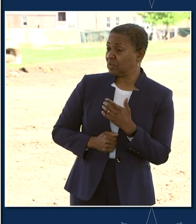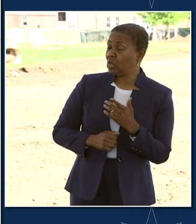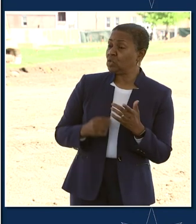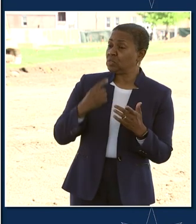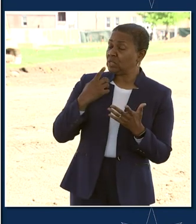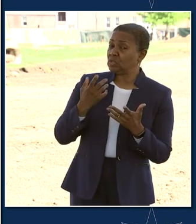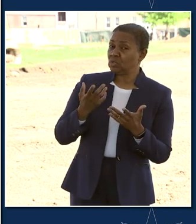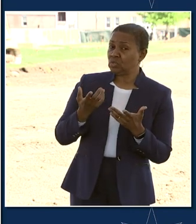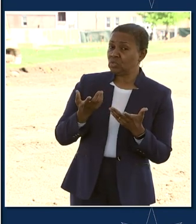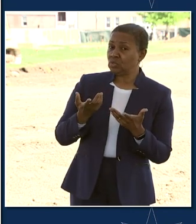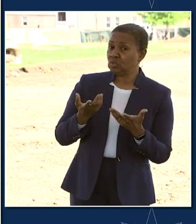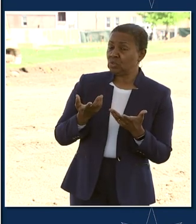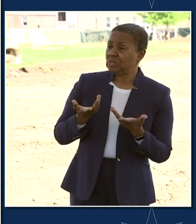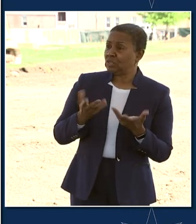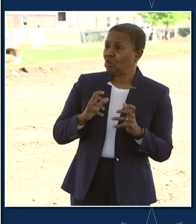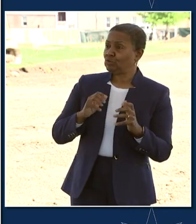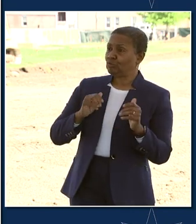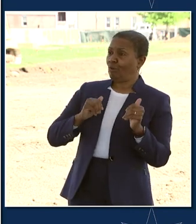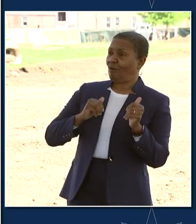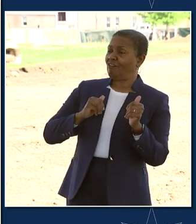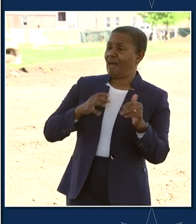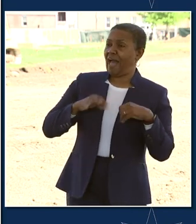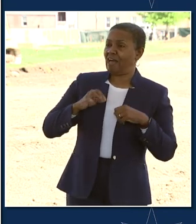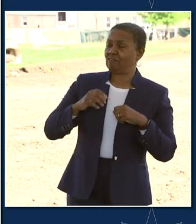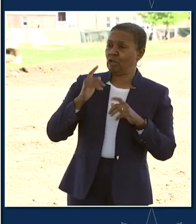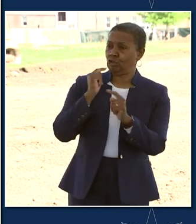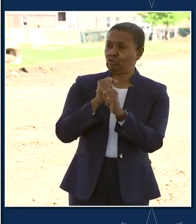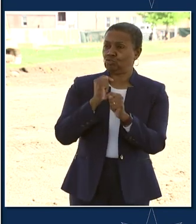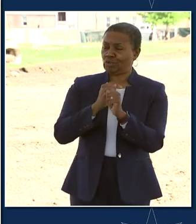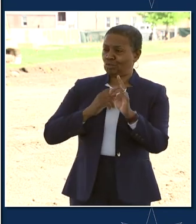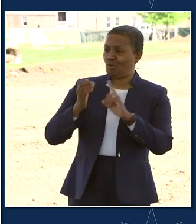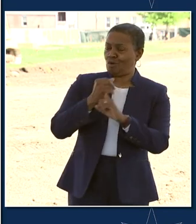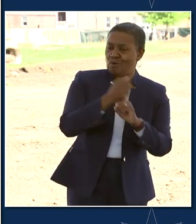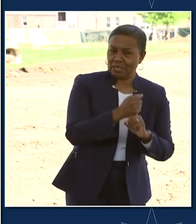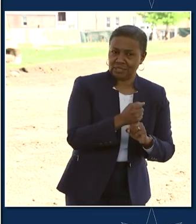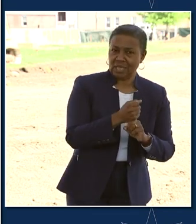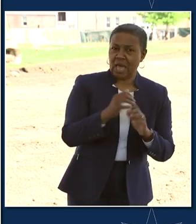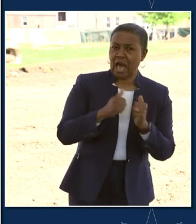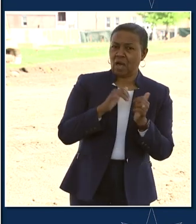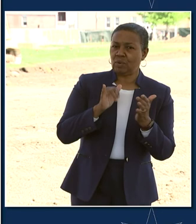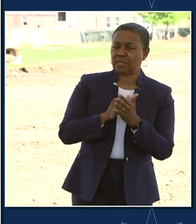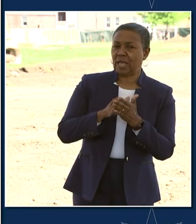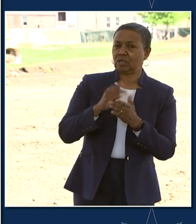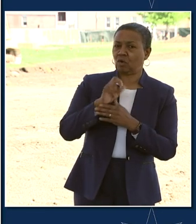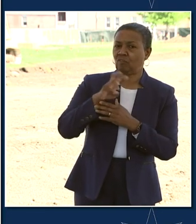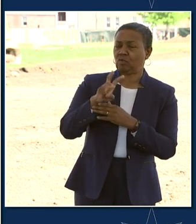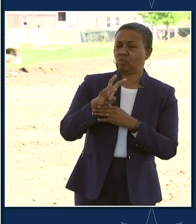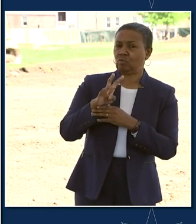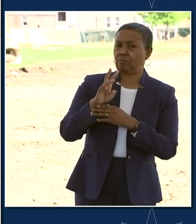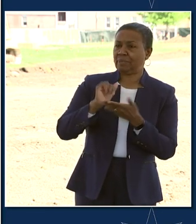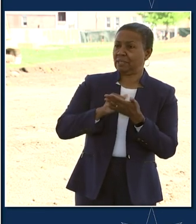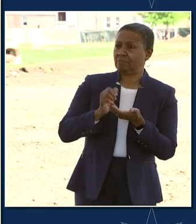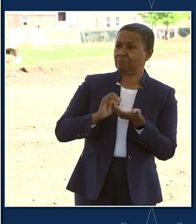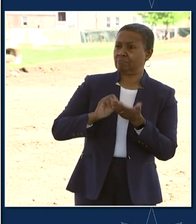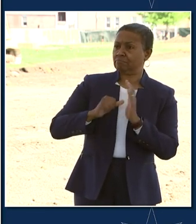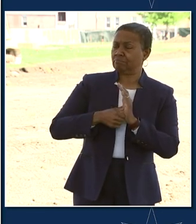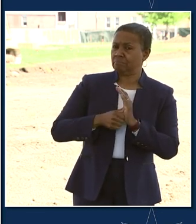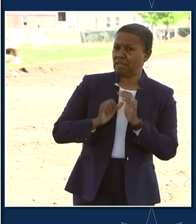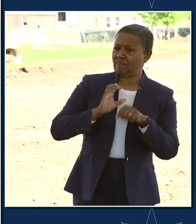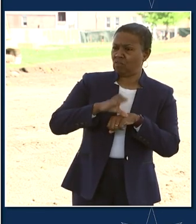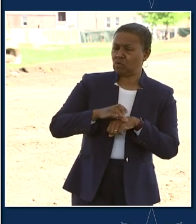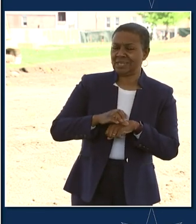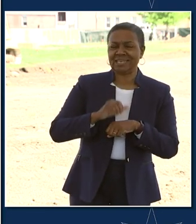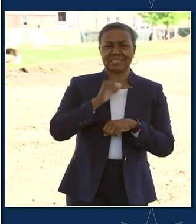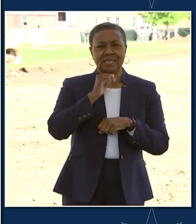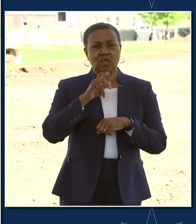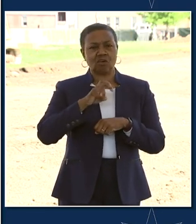you didn't want to roll up with paddy wagons and arrest kids. How will the Millennium Park curfew be enforced? Well, again, it's not a